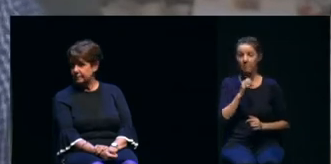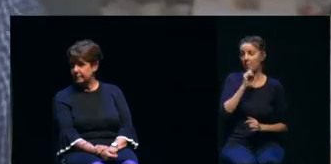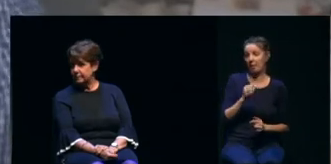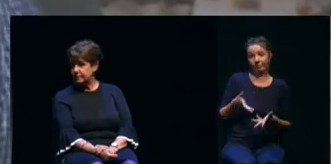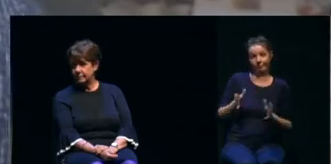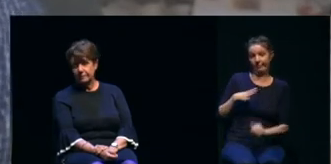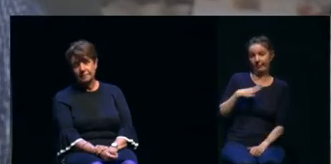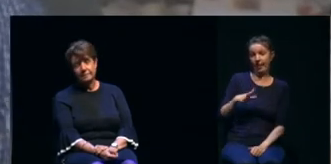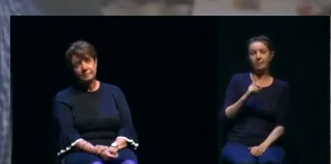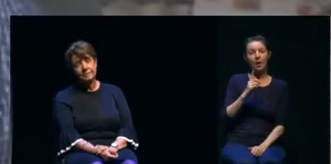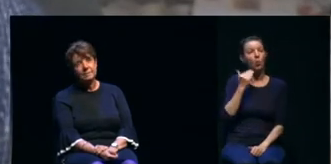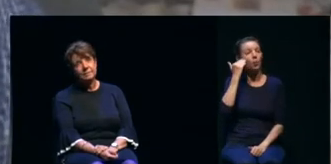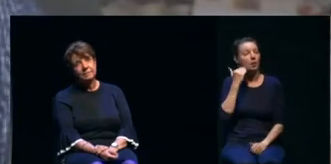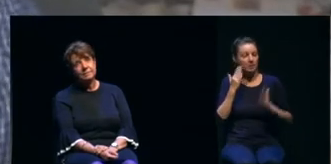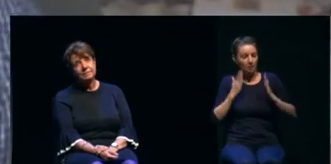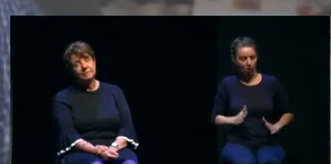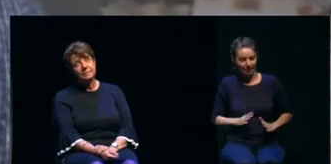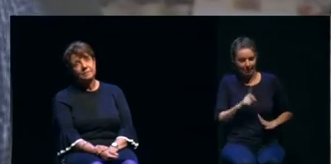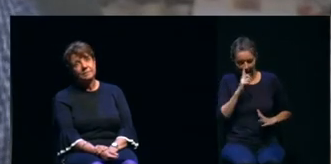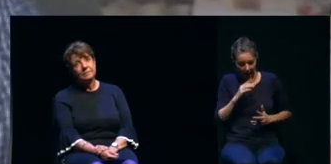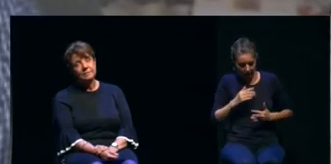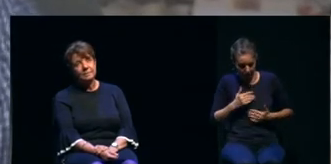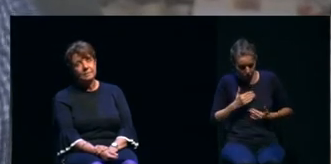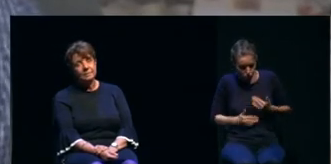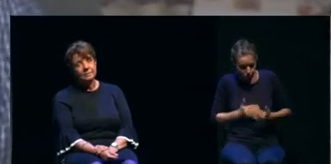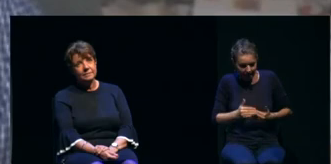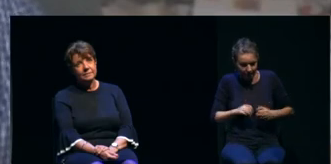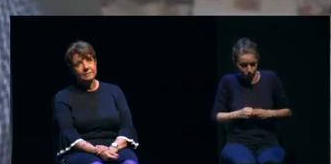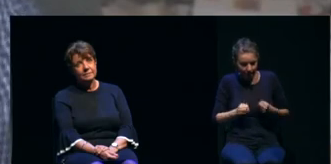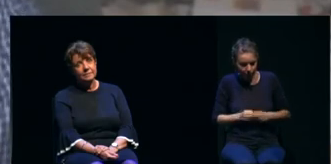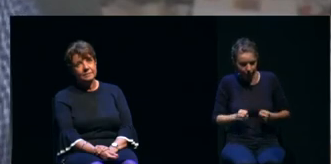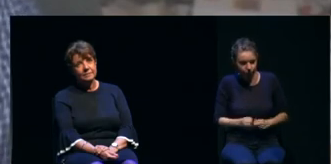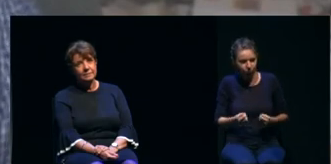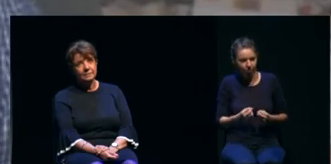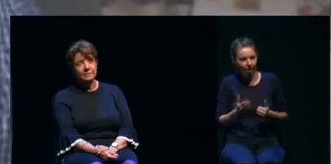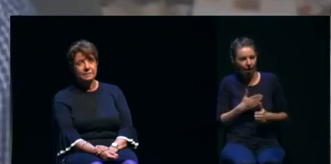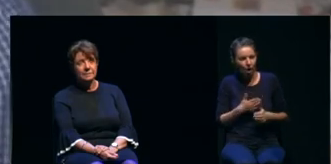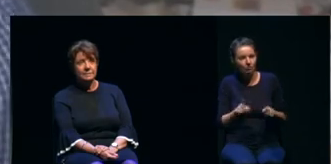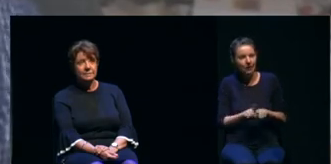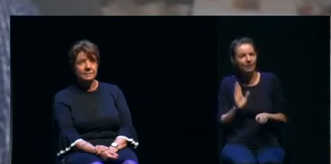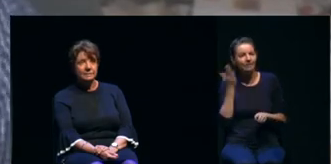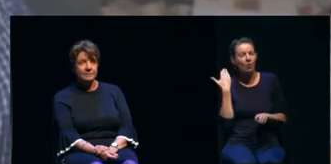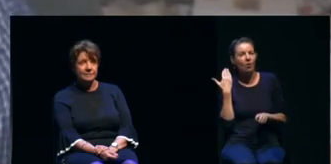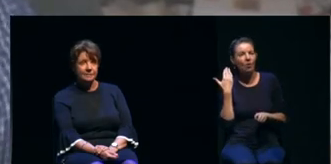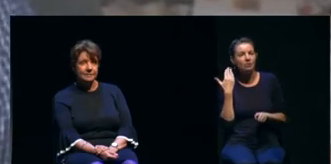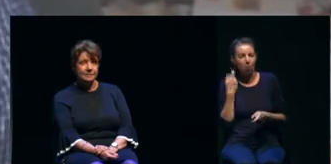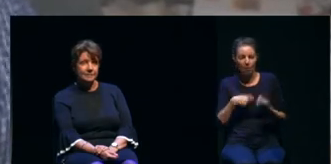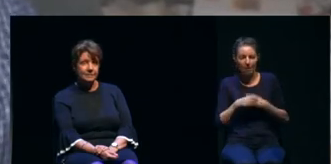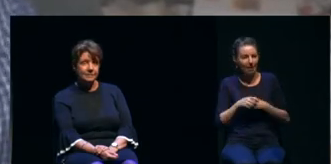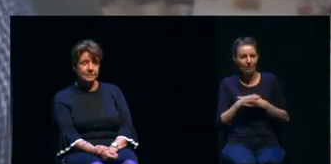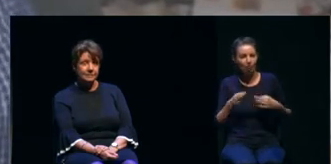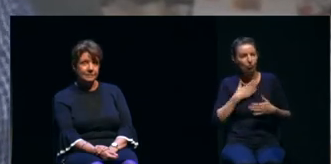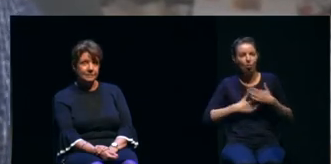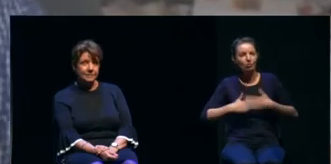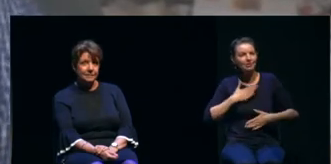have the enzymes, women do not have the digestive enzymes that allow us to break down alcohol in the way that we used to. So we just become intolerant of alcohol.